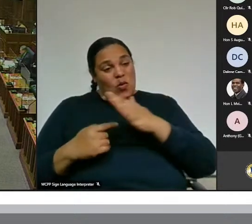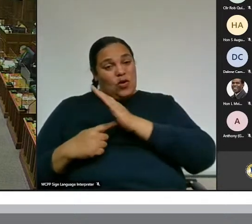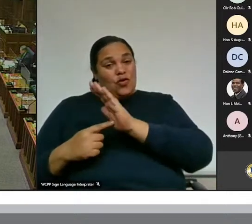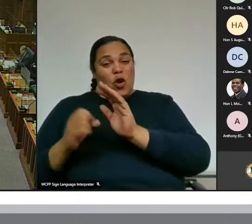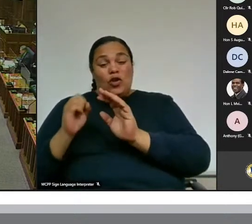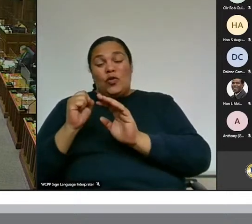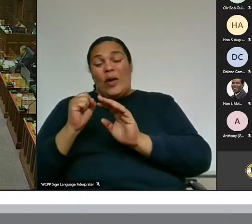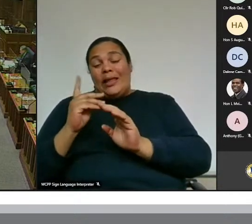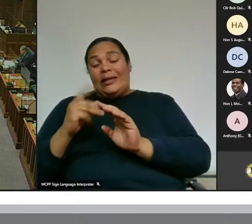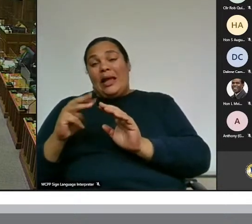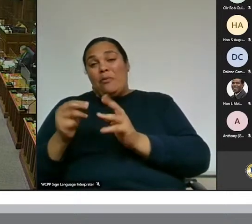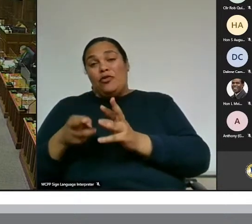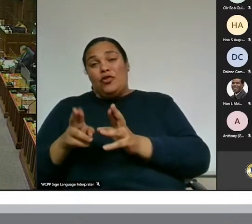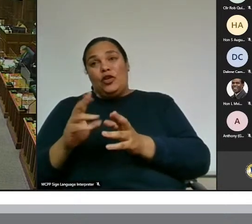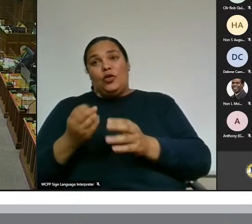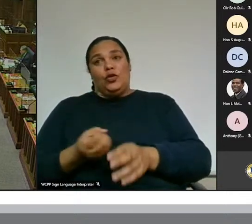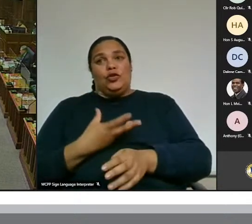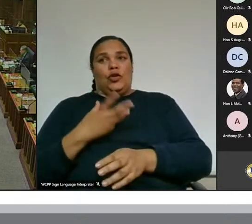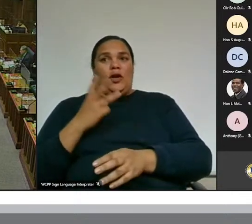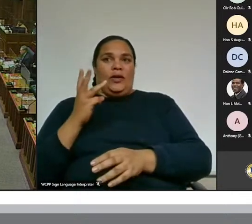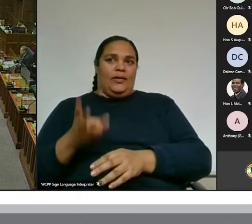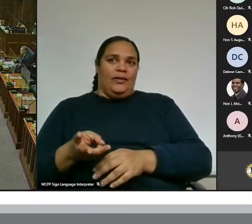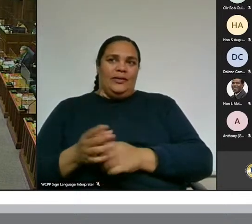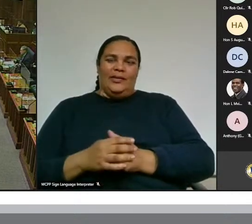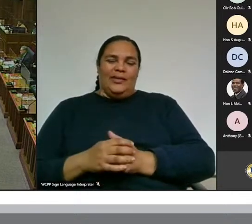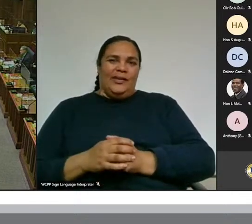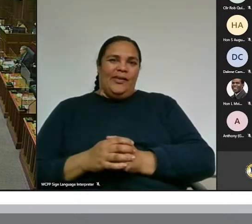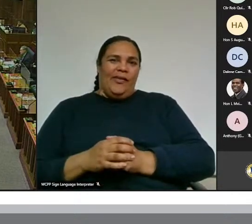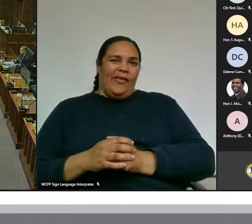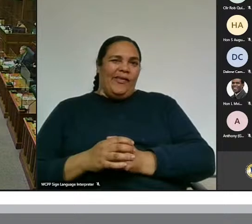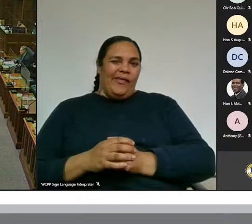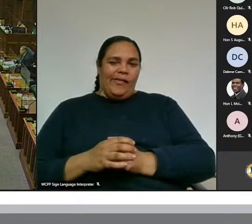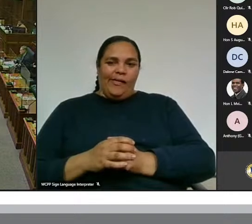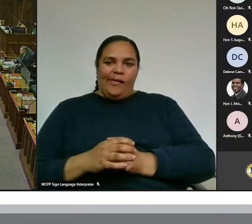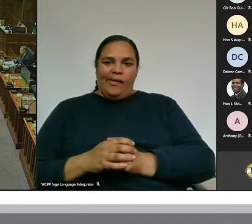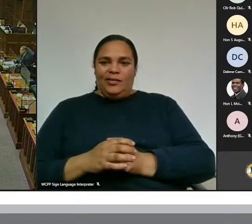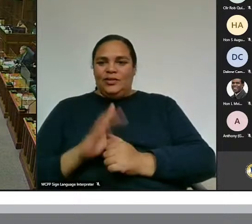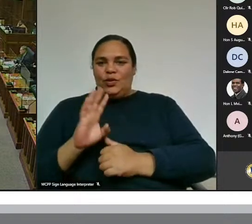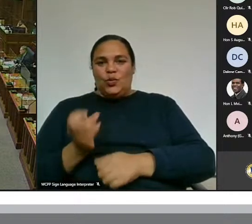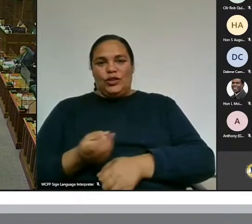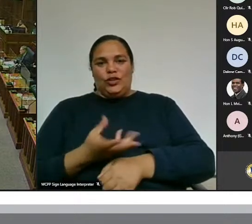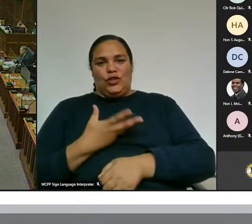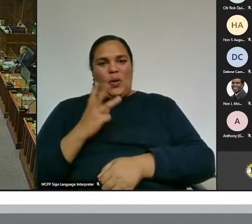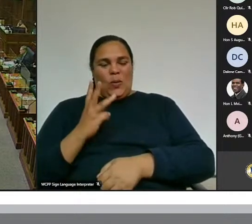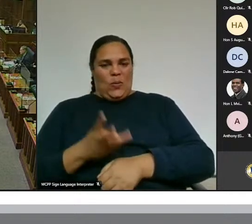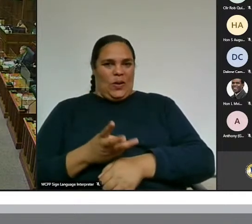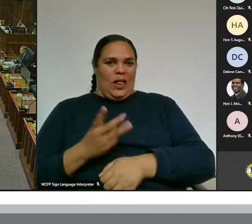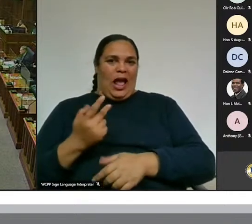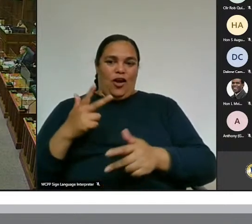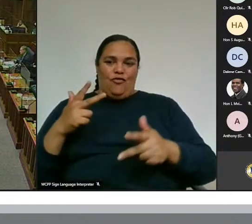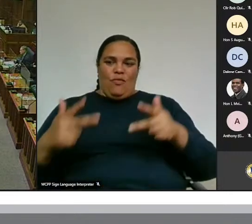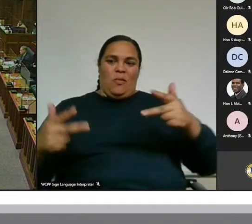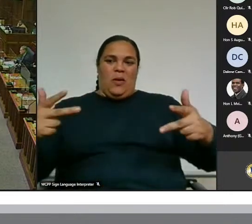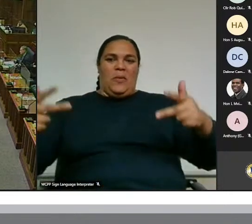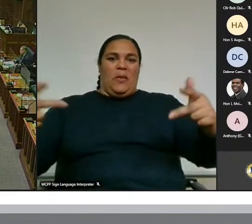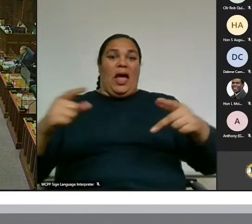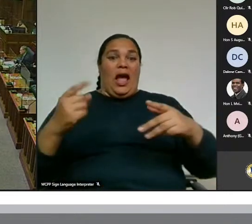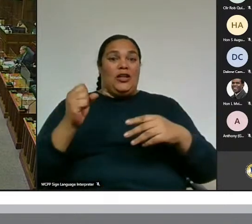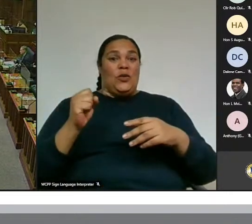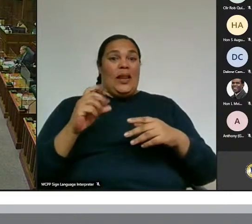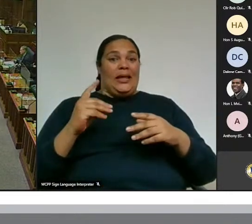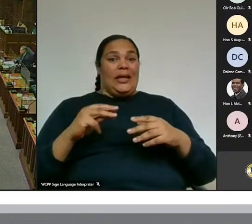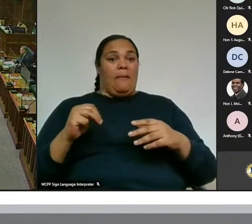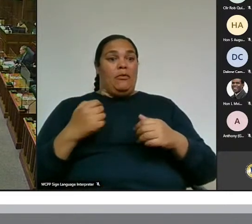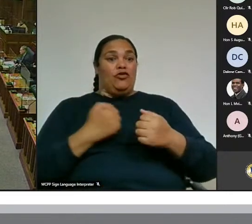streets, you would be shocked where trucks were stopped across this whole place. So the whole Swellendam become now a